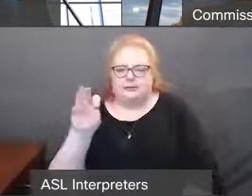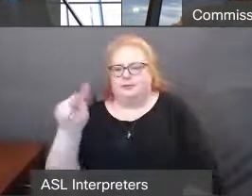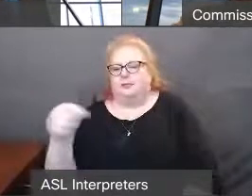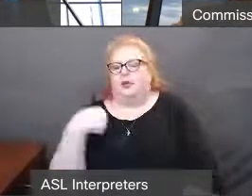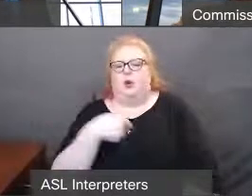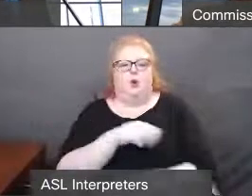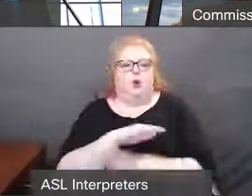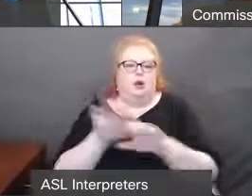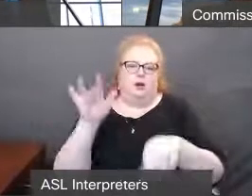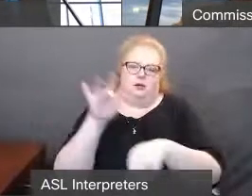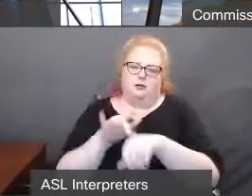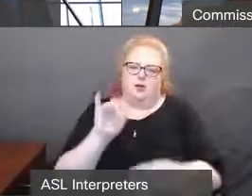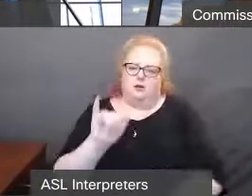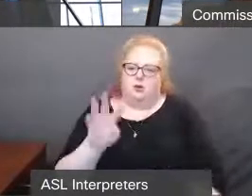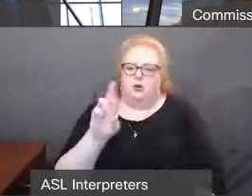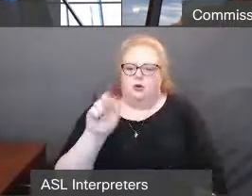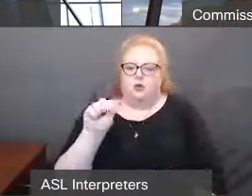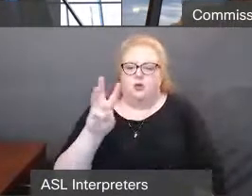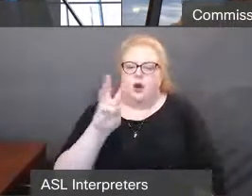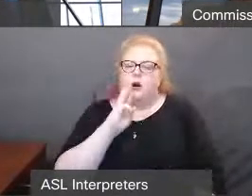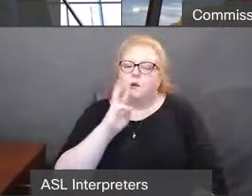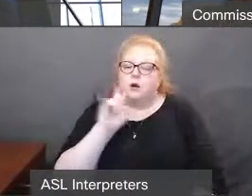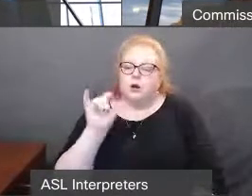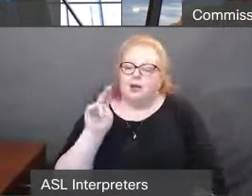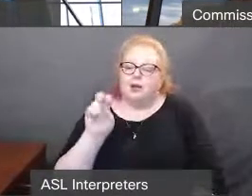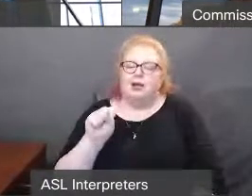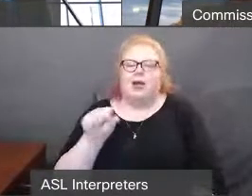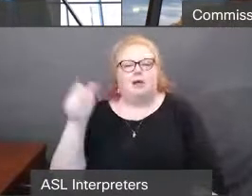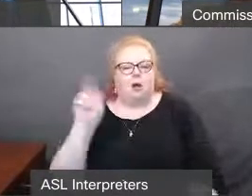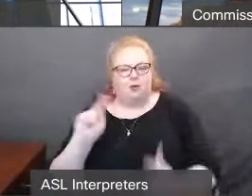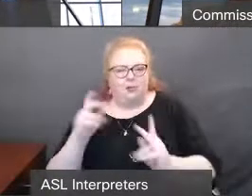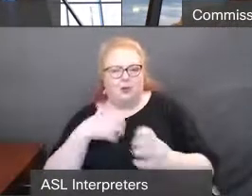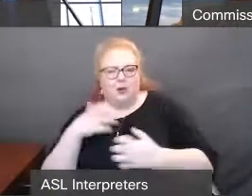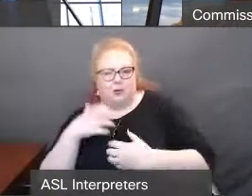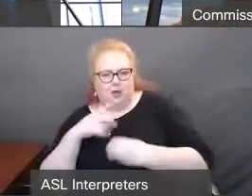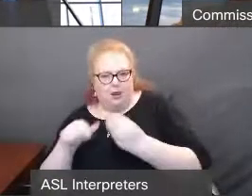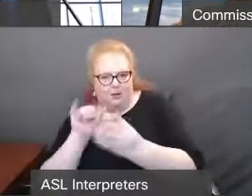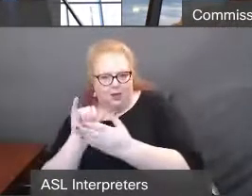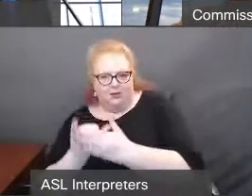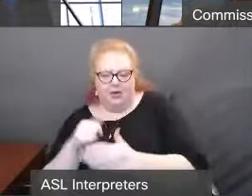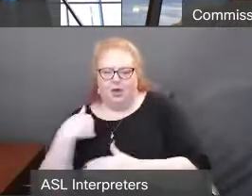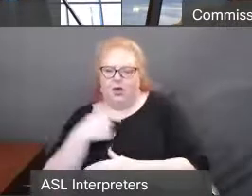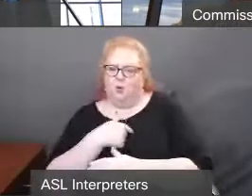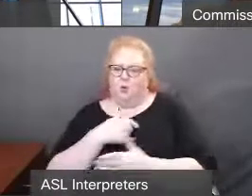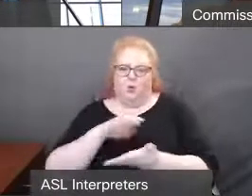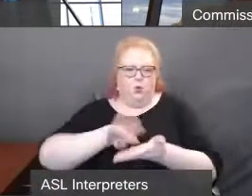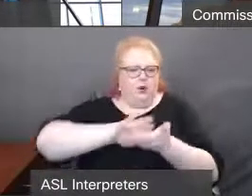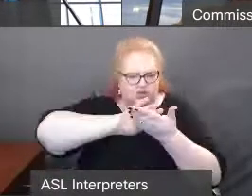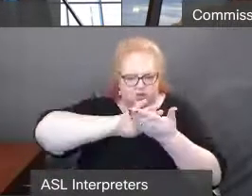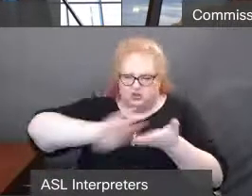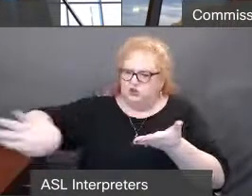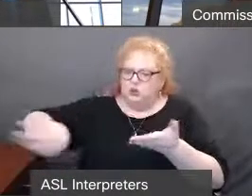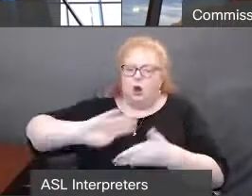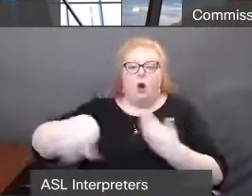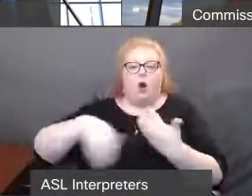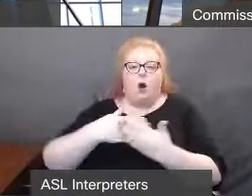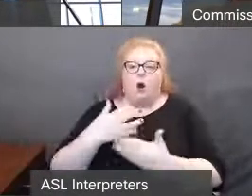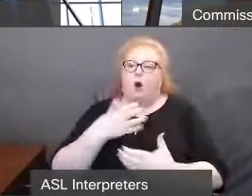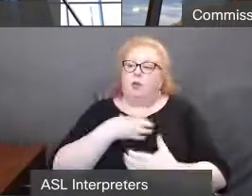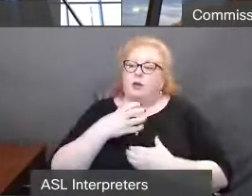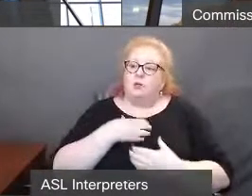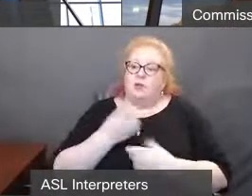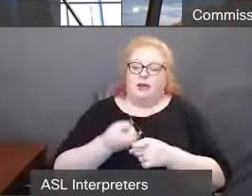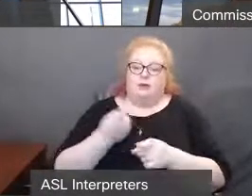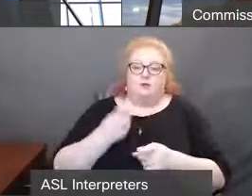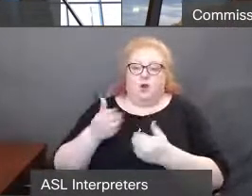anywhere near those raw water lines. That was another big complaint. And so I just took all the complaints that all the neighbors had